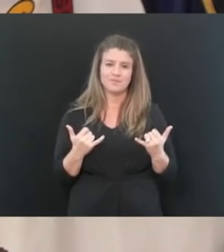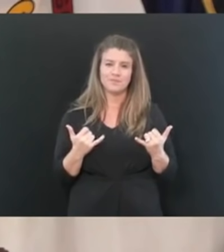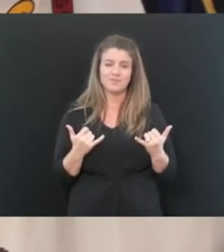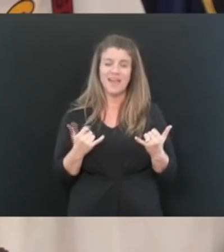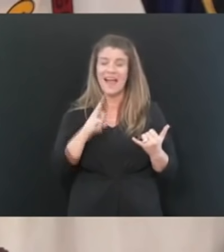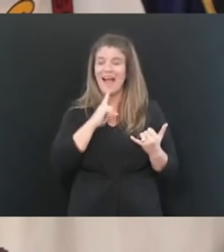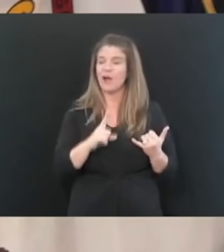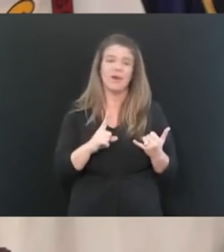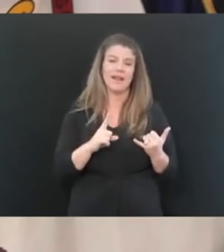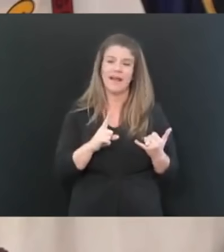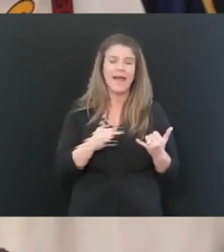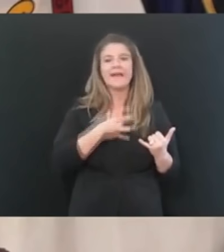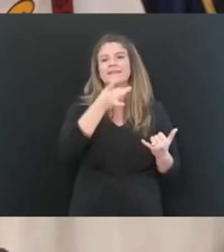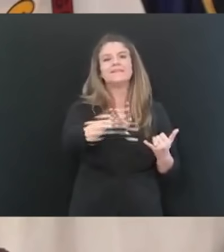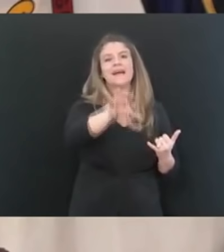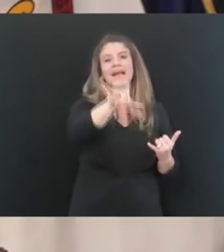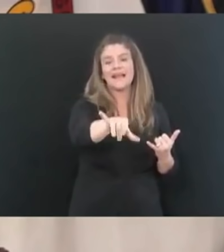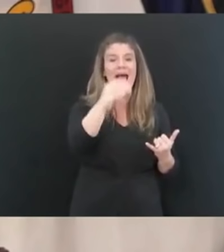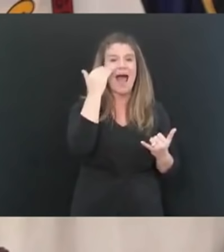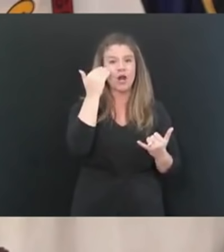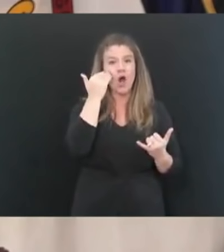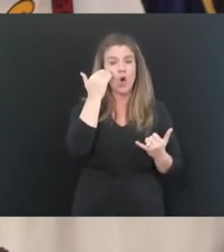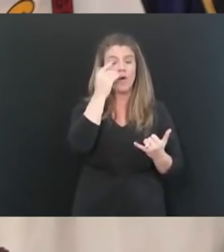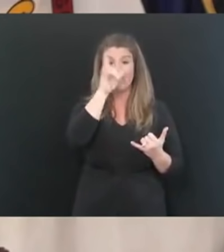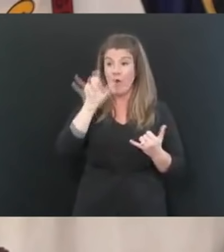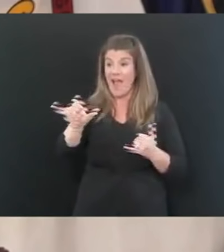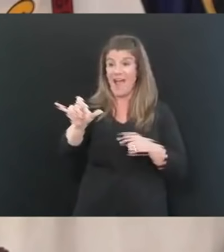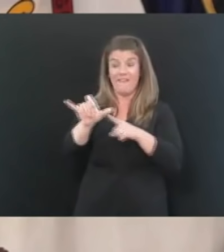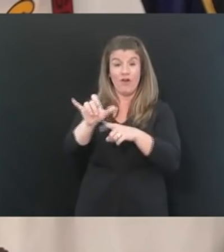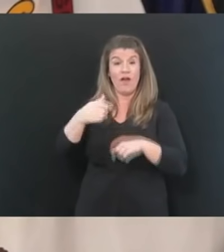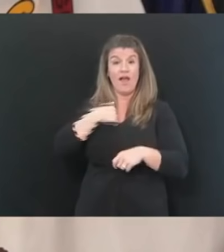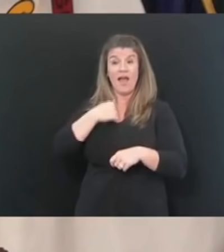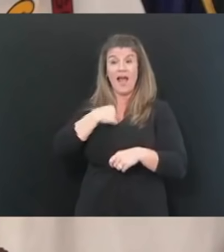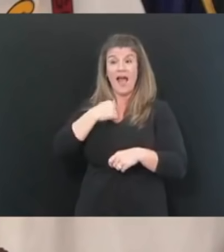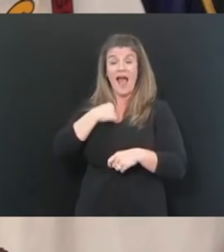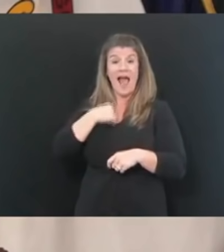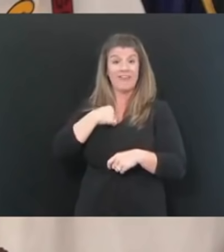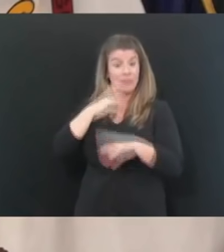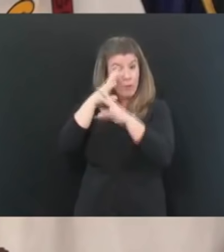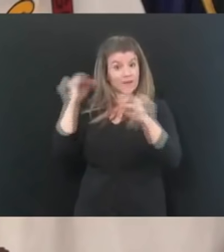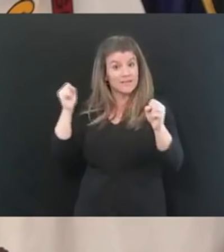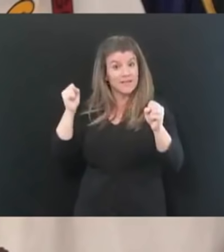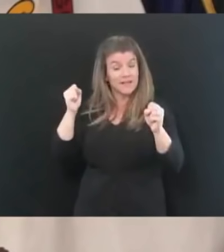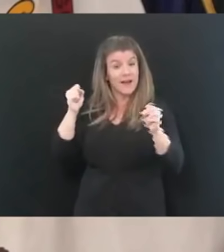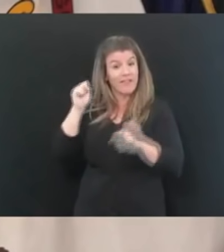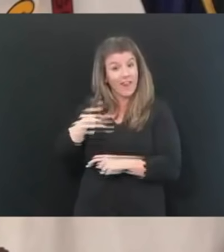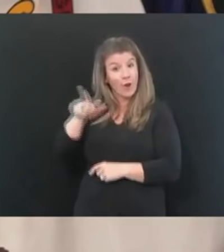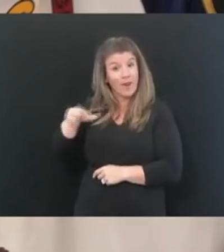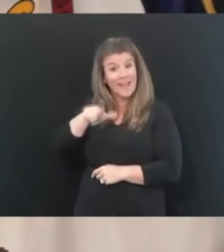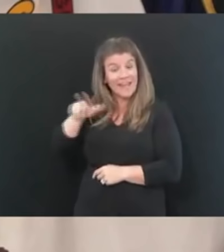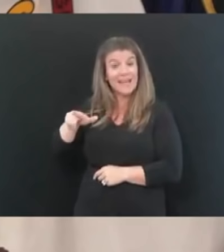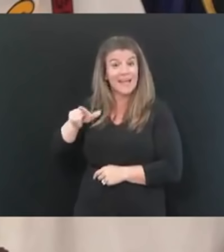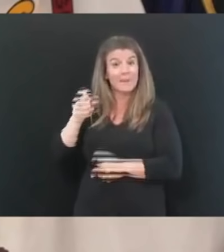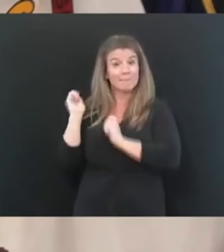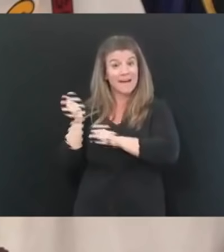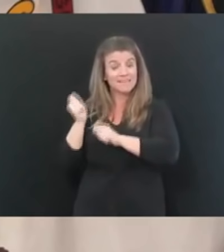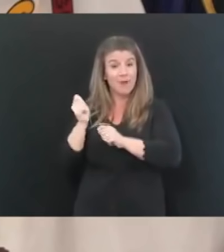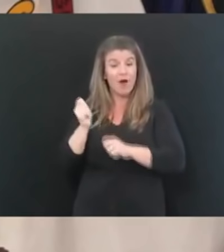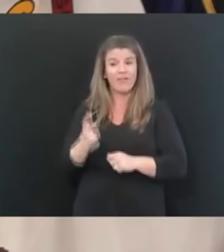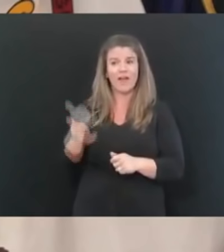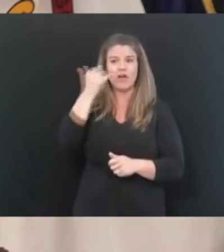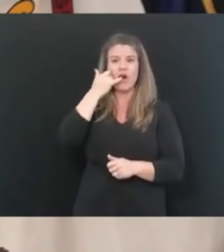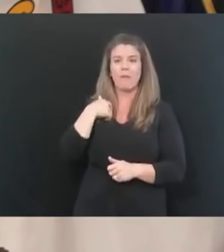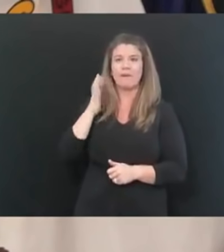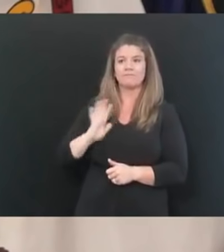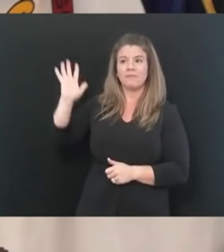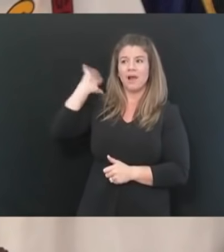I hate like crazy. Forever I've been the president of the Beckley Little League, and I got a call not long ago. Said, well,